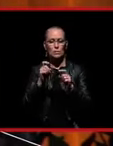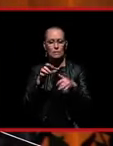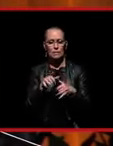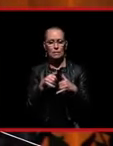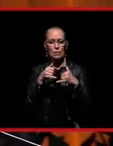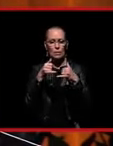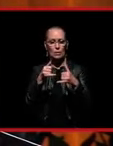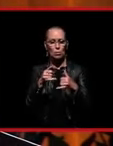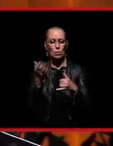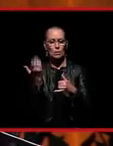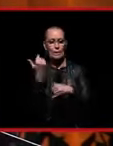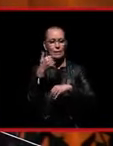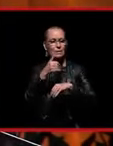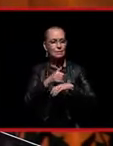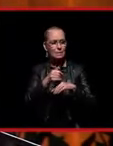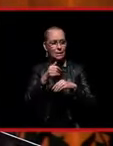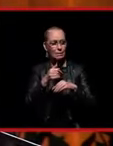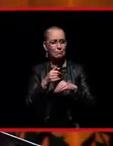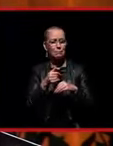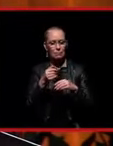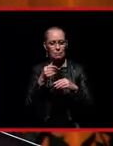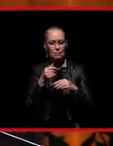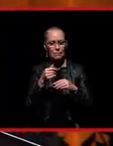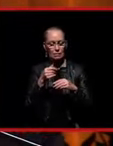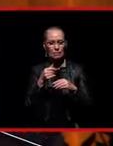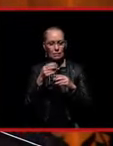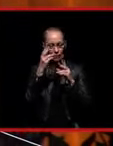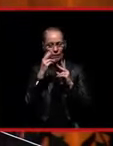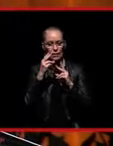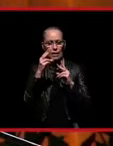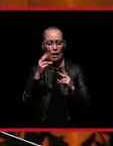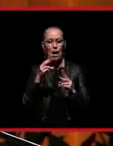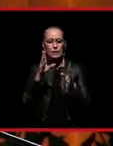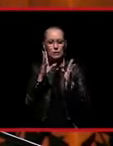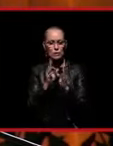honor convocation. Naysha.